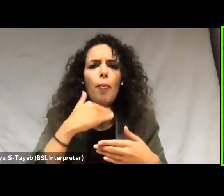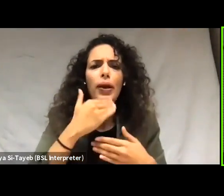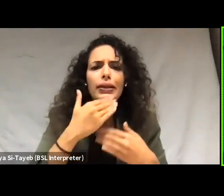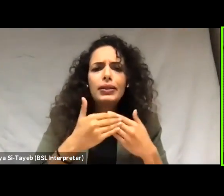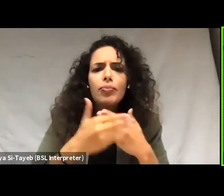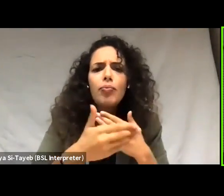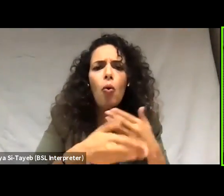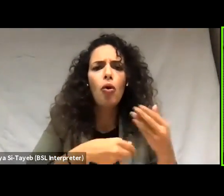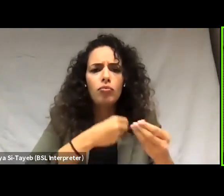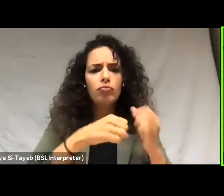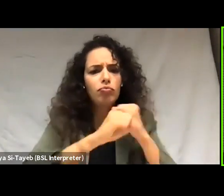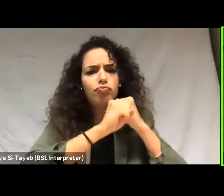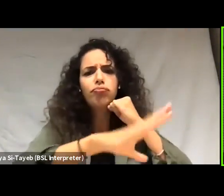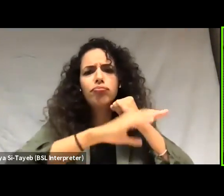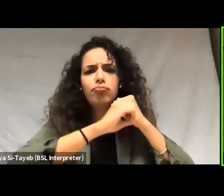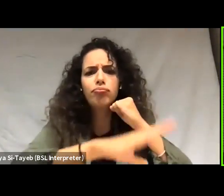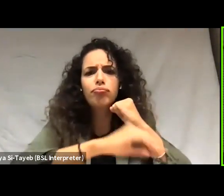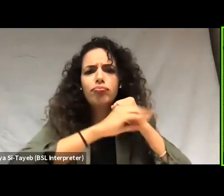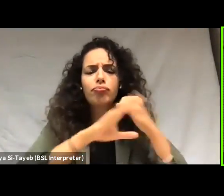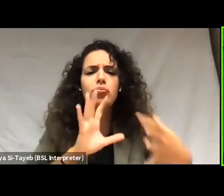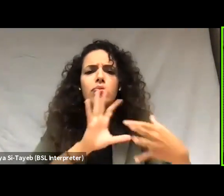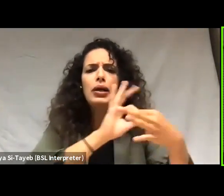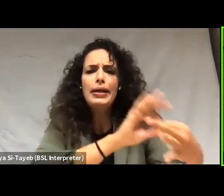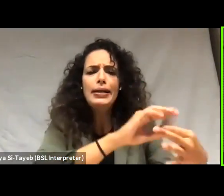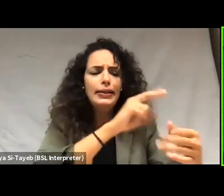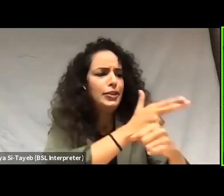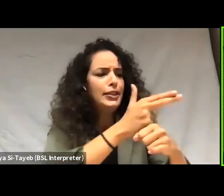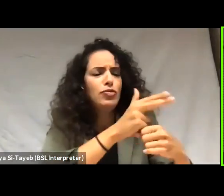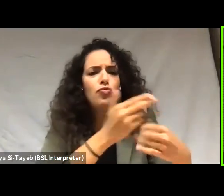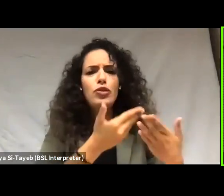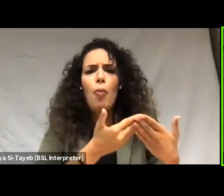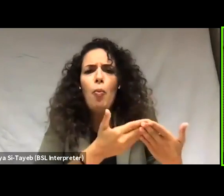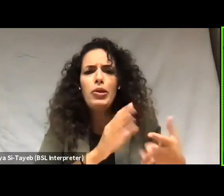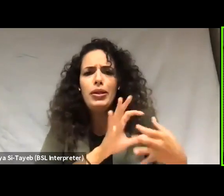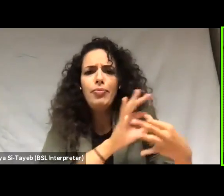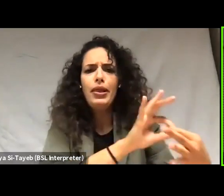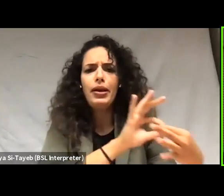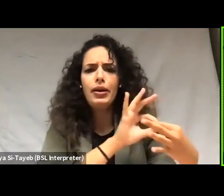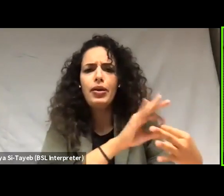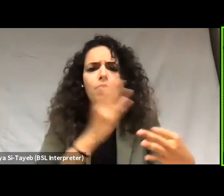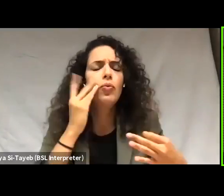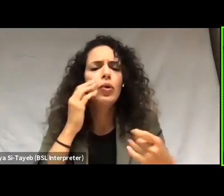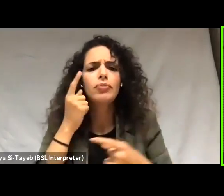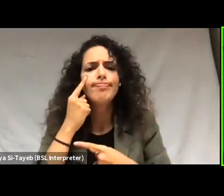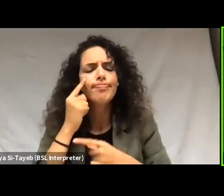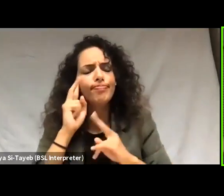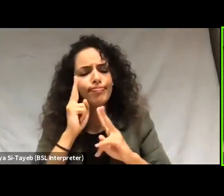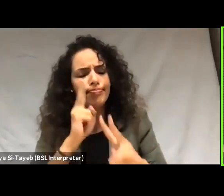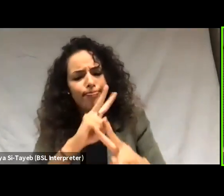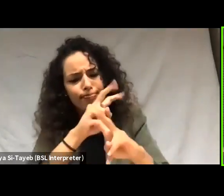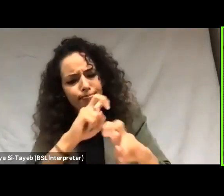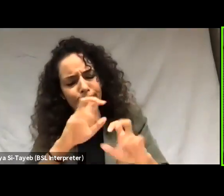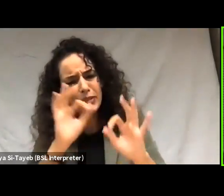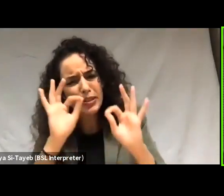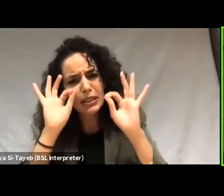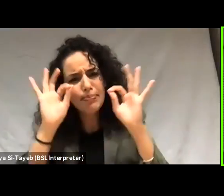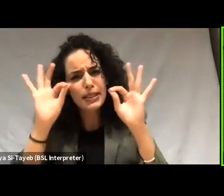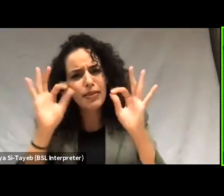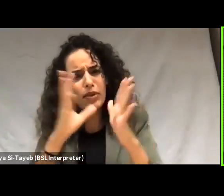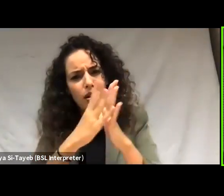terrorism associated with Muslims. But when we looked at specific examples, and these are shown in the